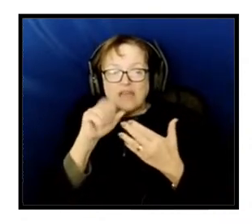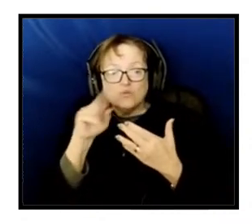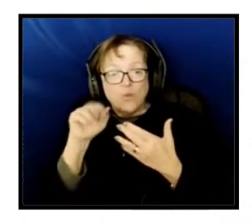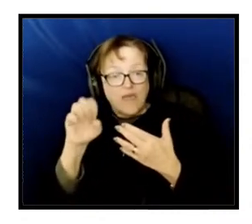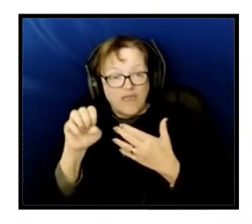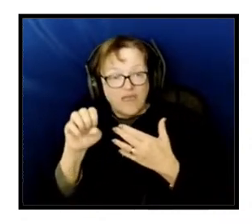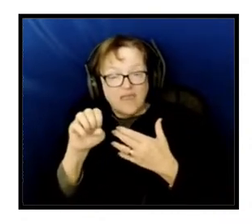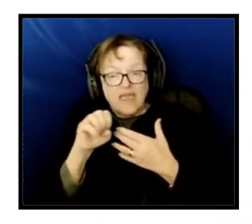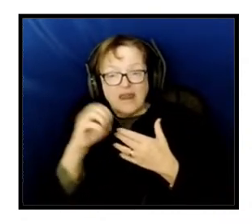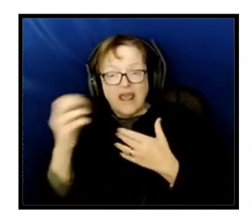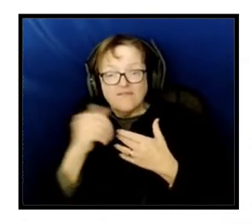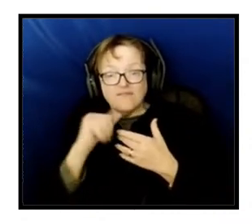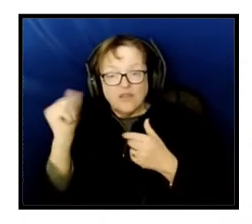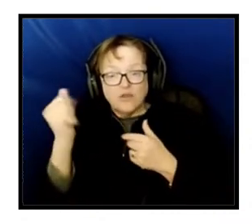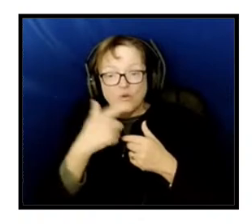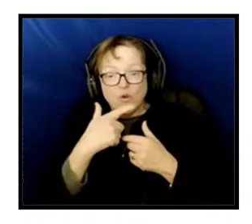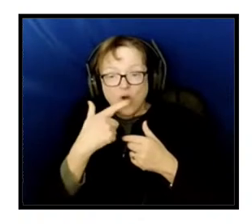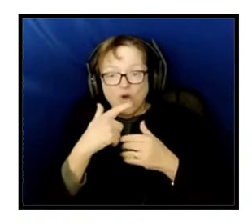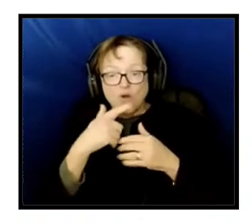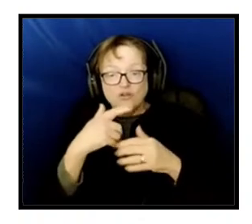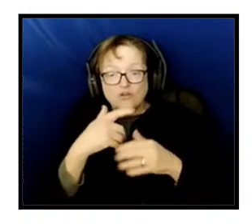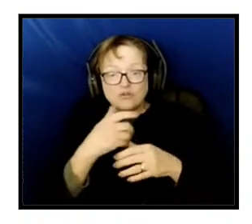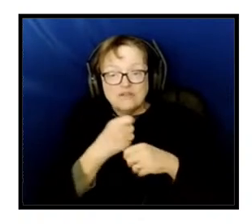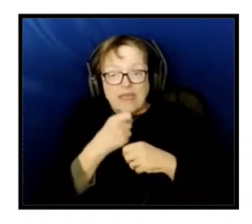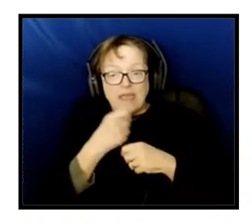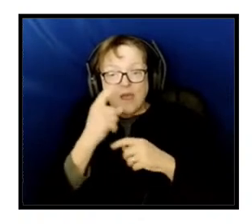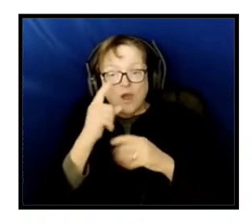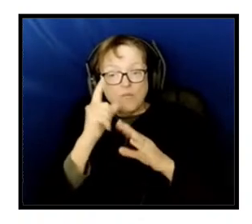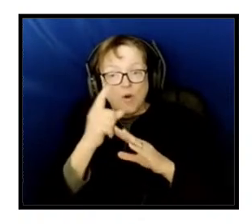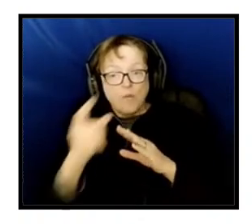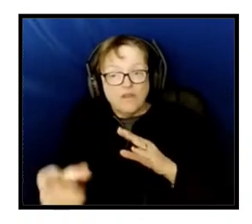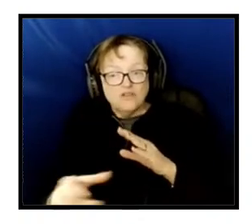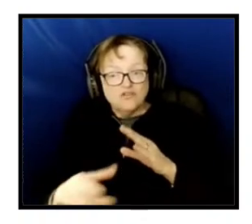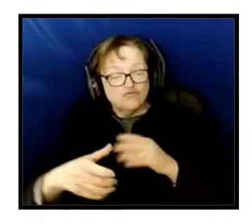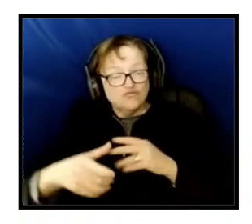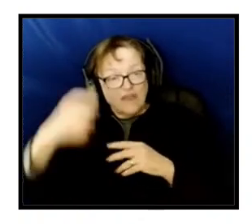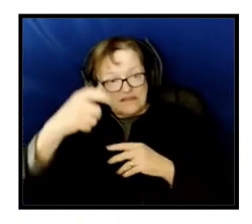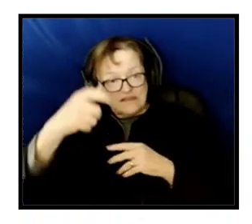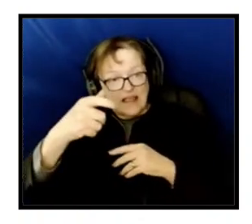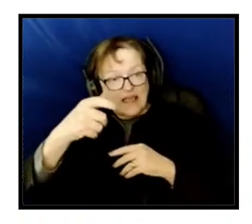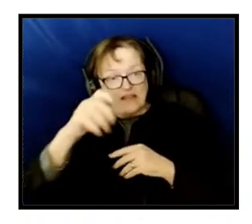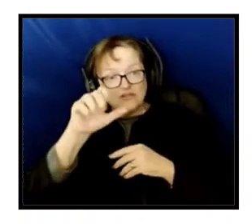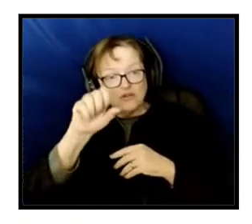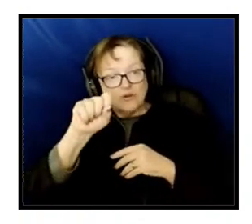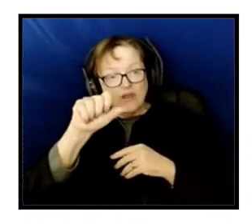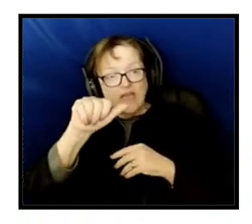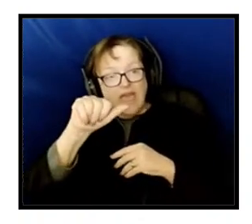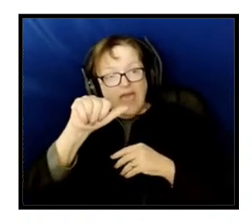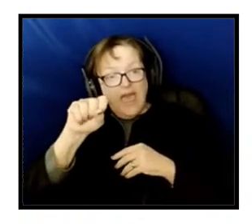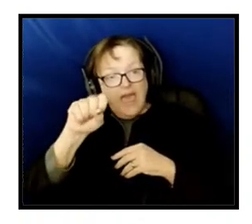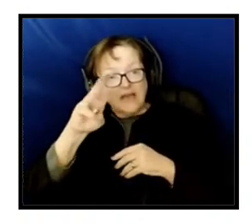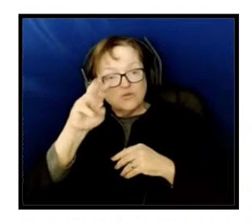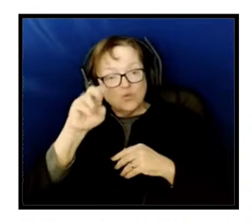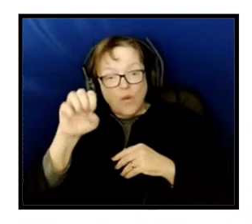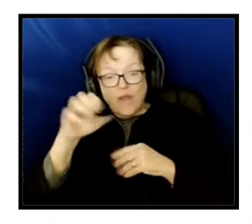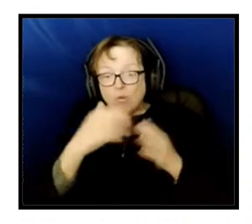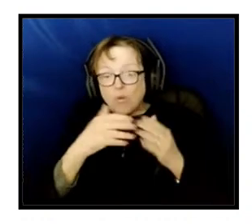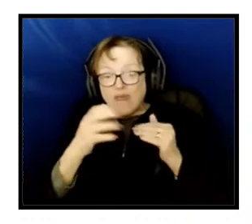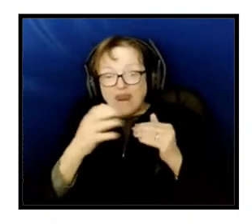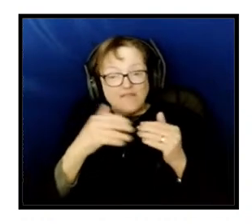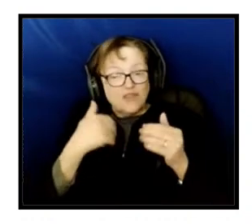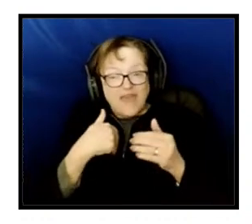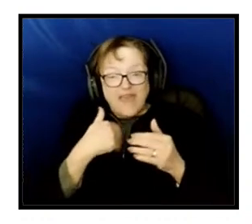everyone to take a moment to raise a glass to Atwe. Whatever you have is good.